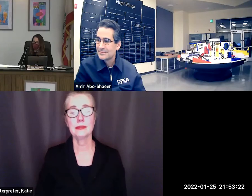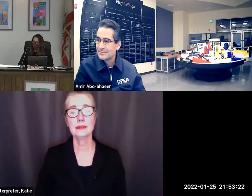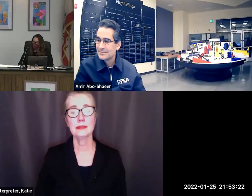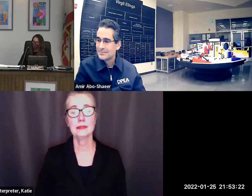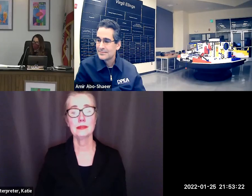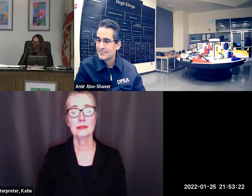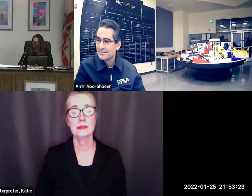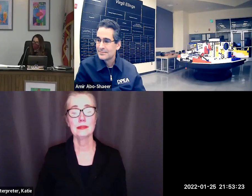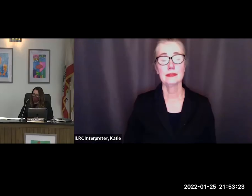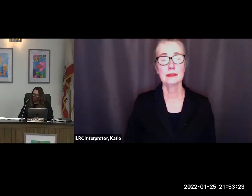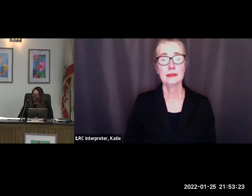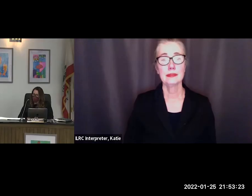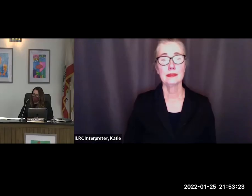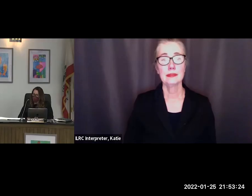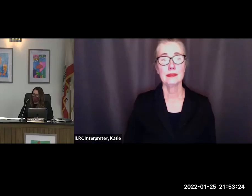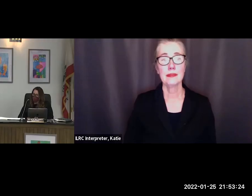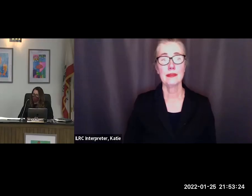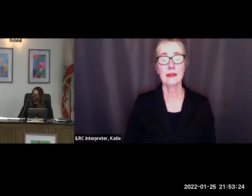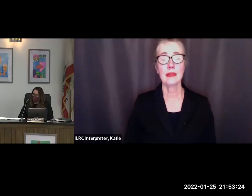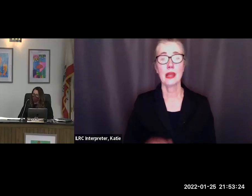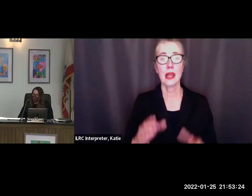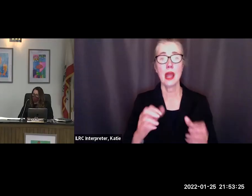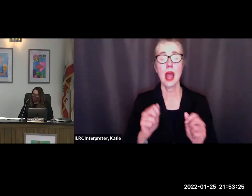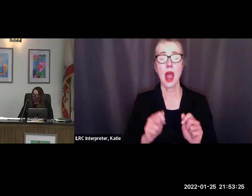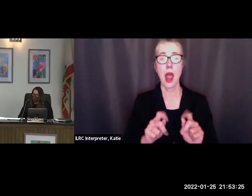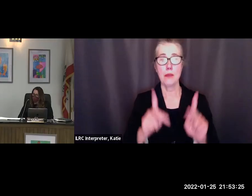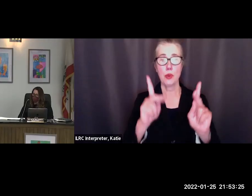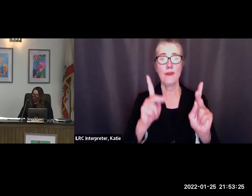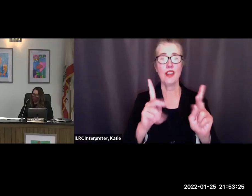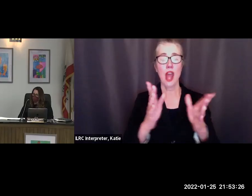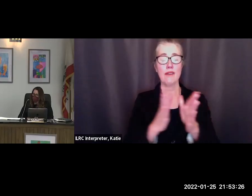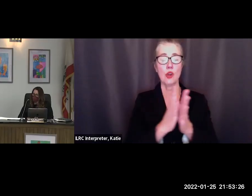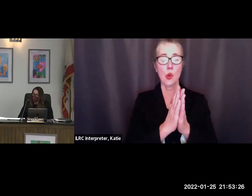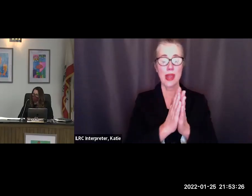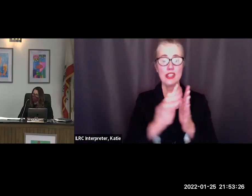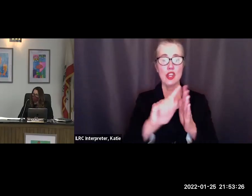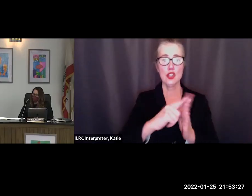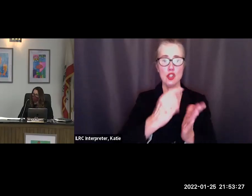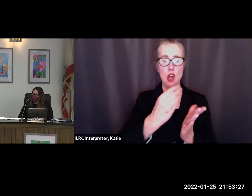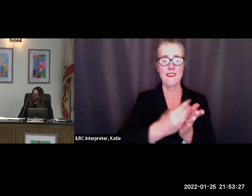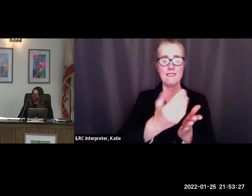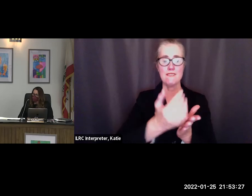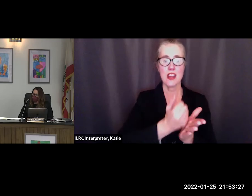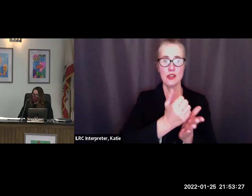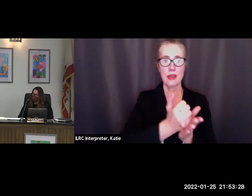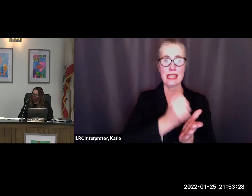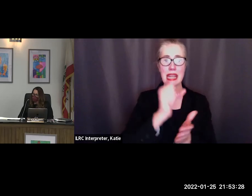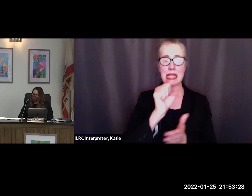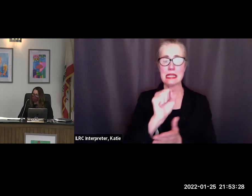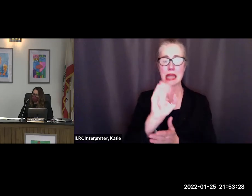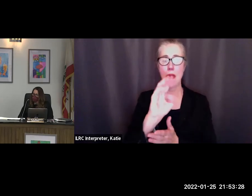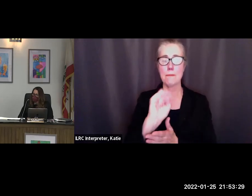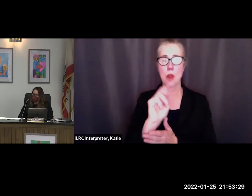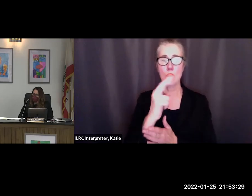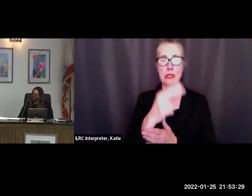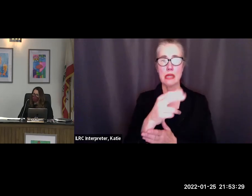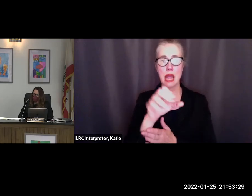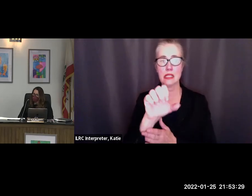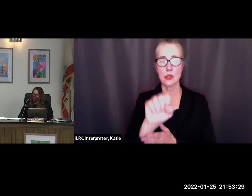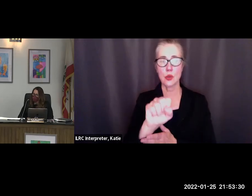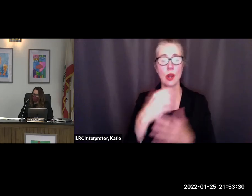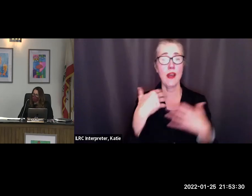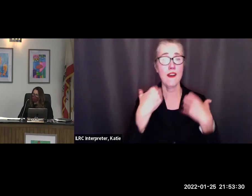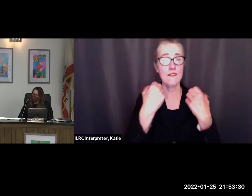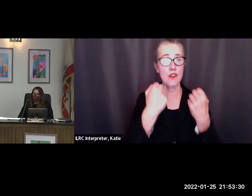yes the next item is the approval of the request to begin fundraising for san marcos high school health health careers